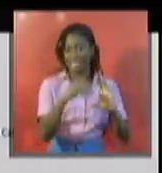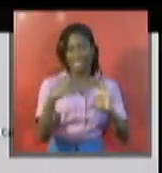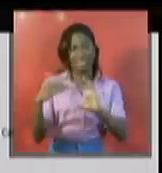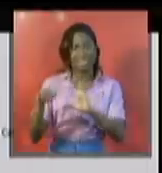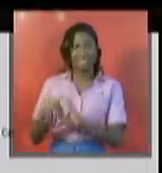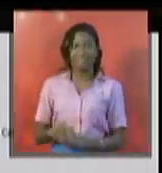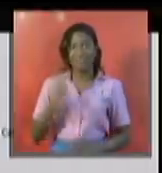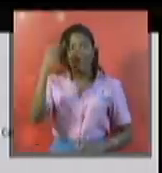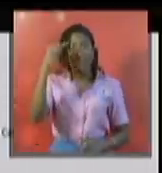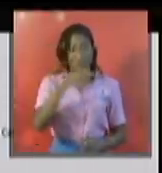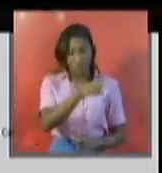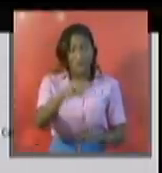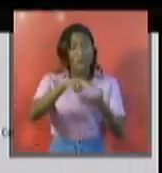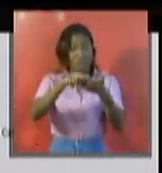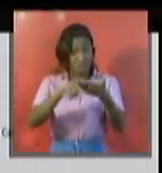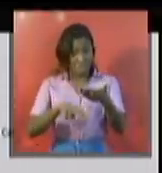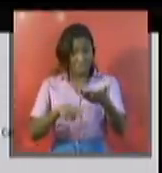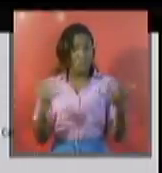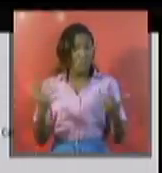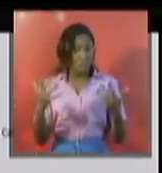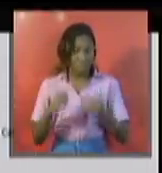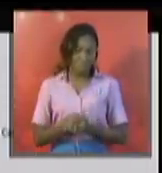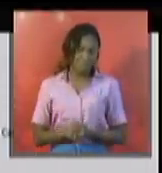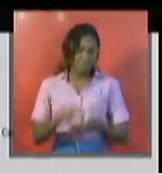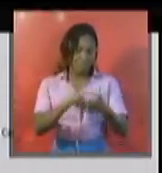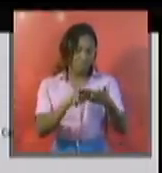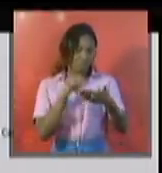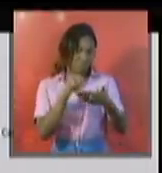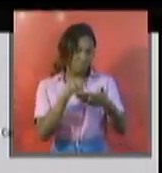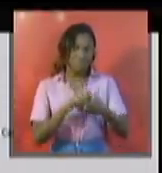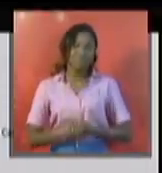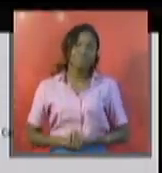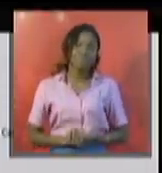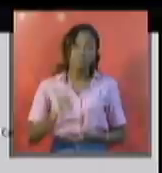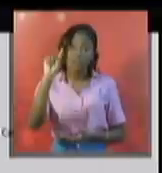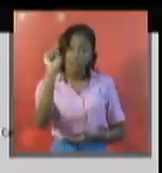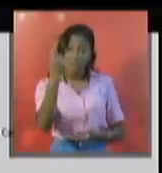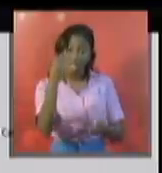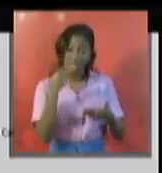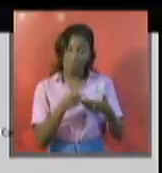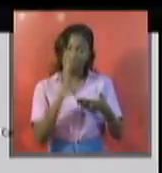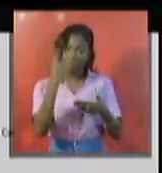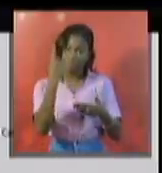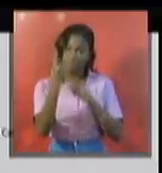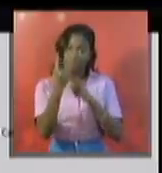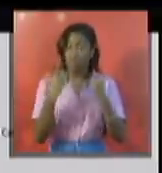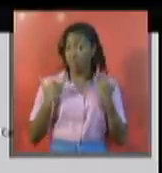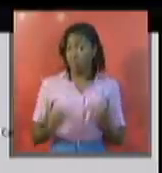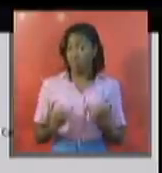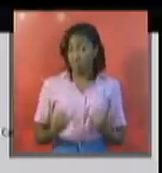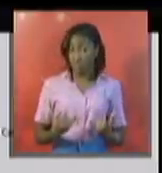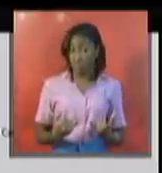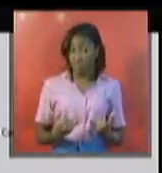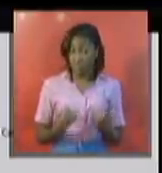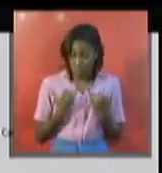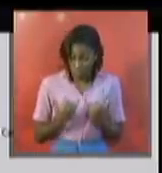have as contacts. He goes on to say, first, we are in the very